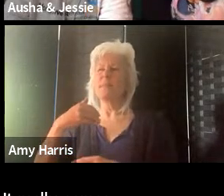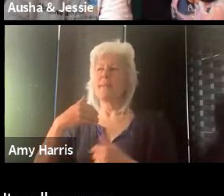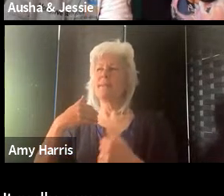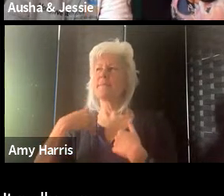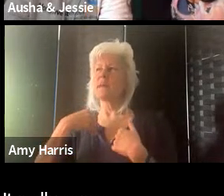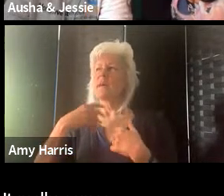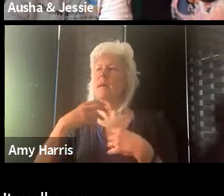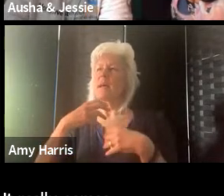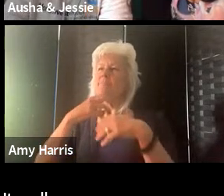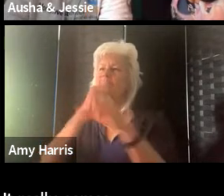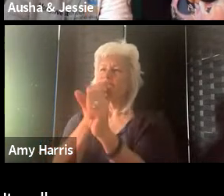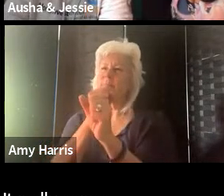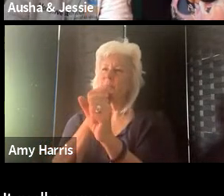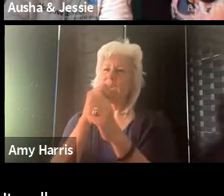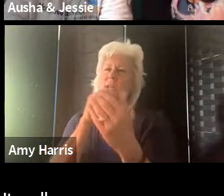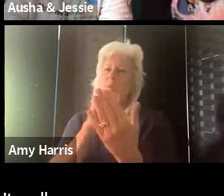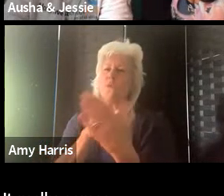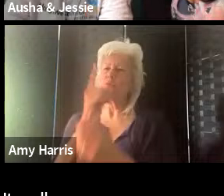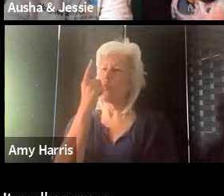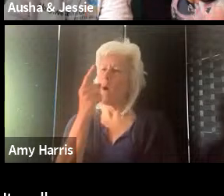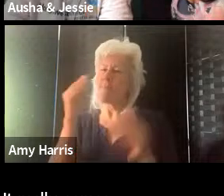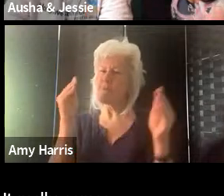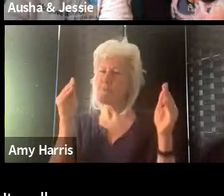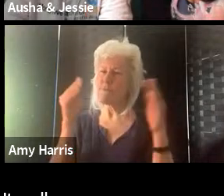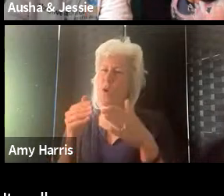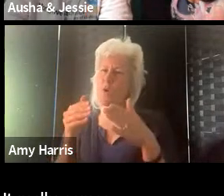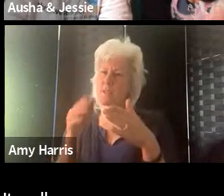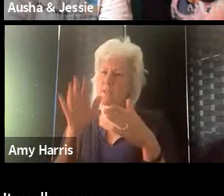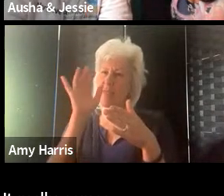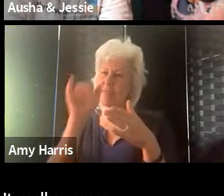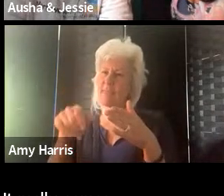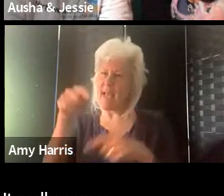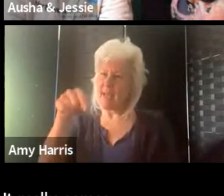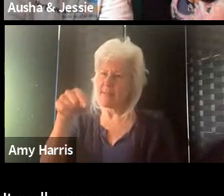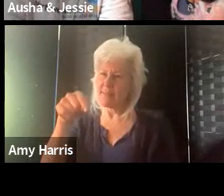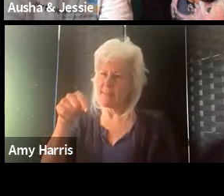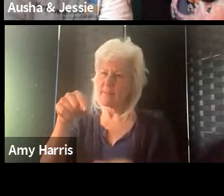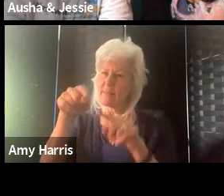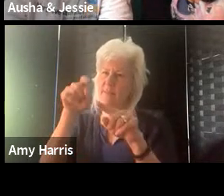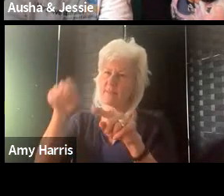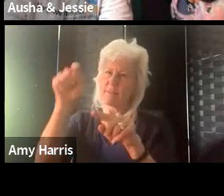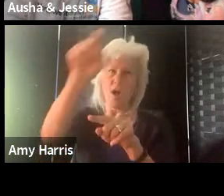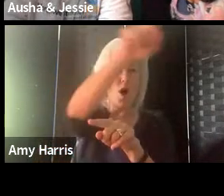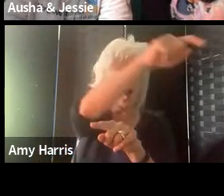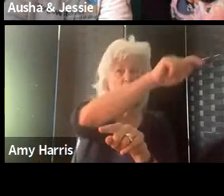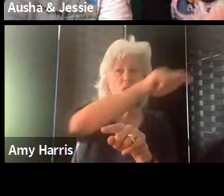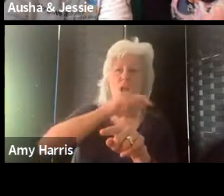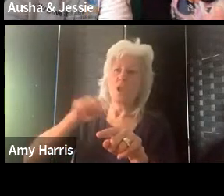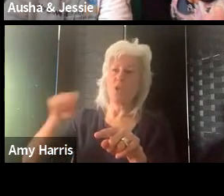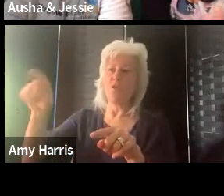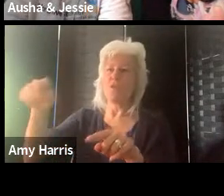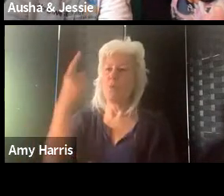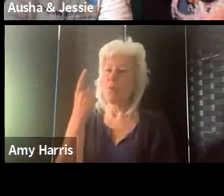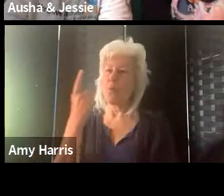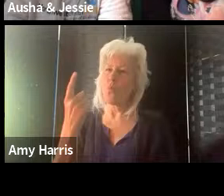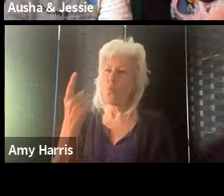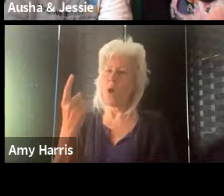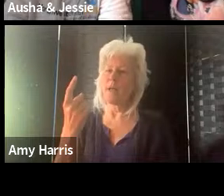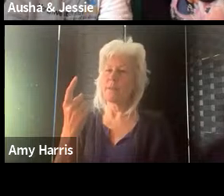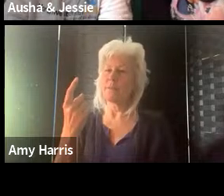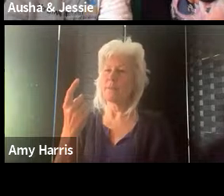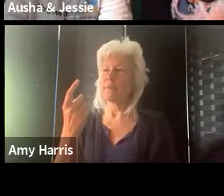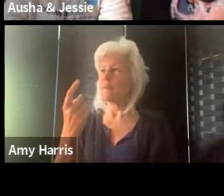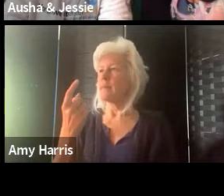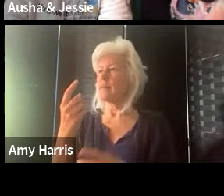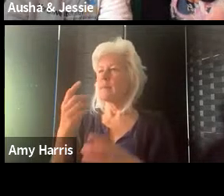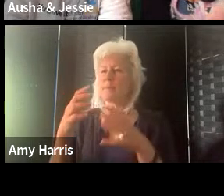approach with a single focus on that approach across multiple states with a single entity, whether it's an